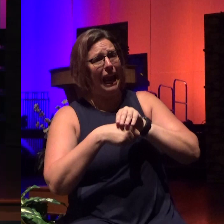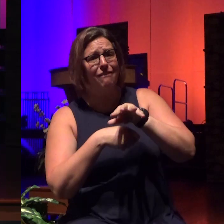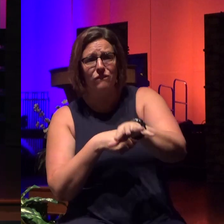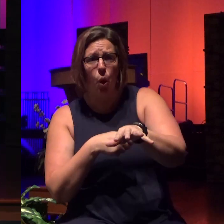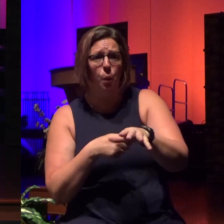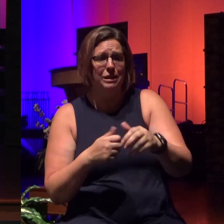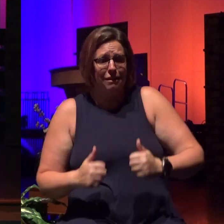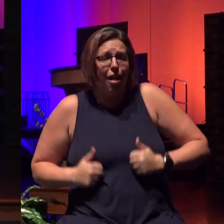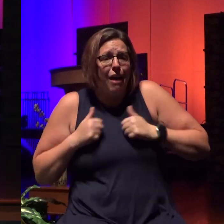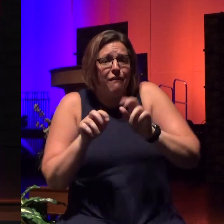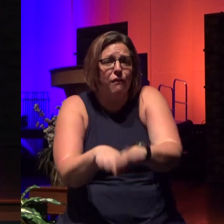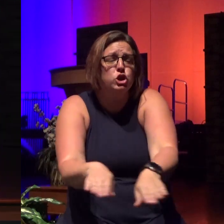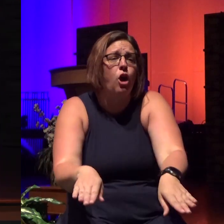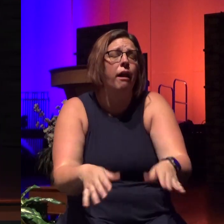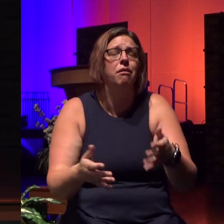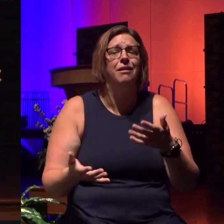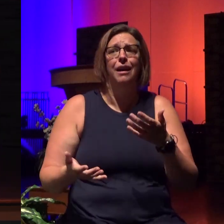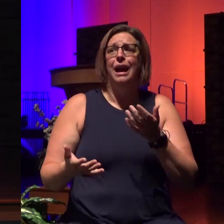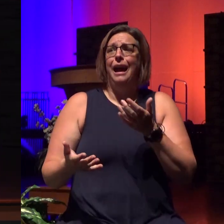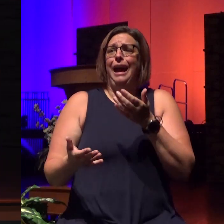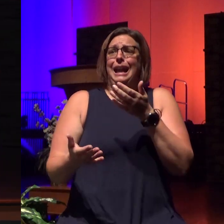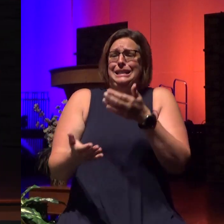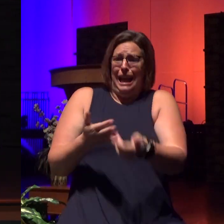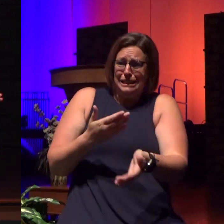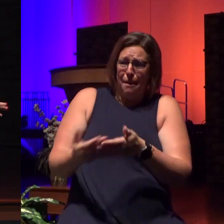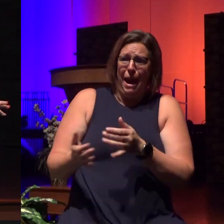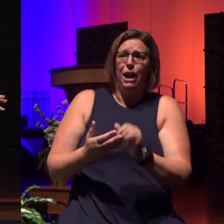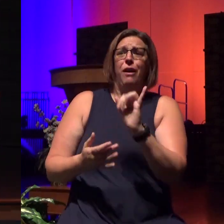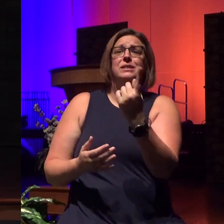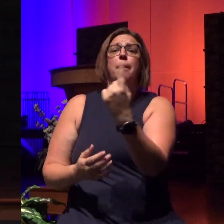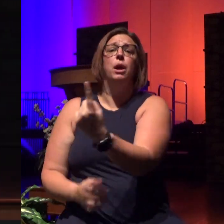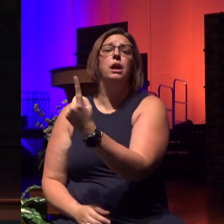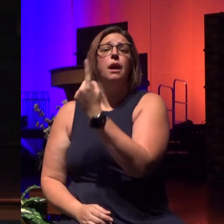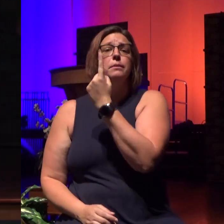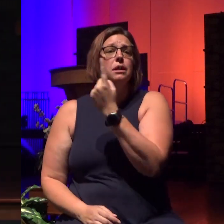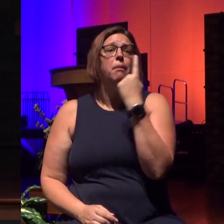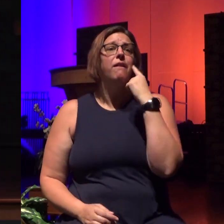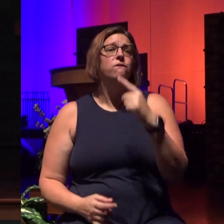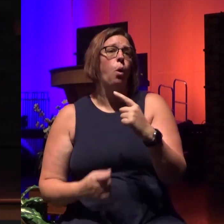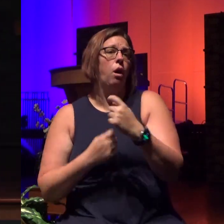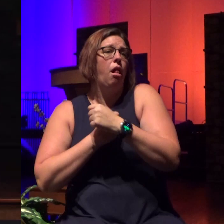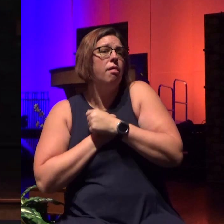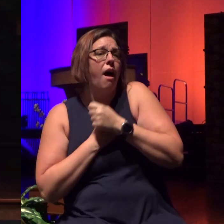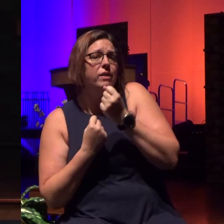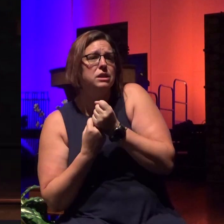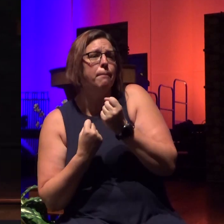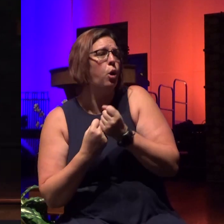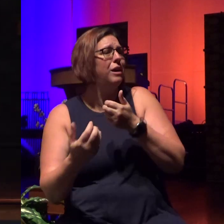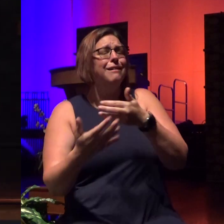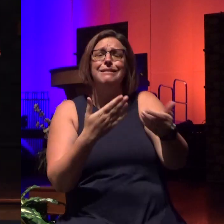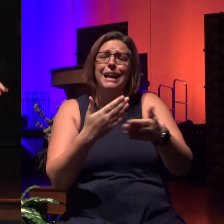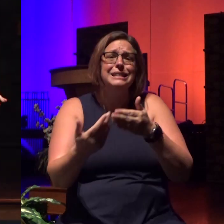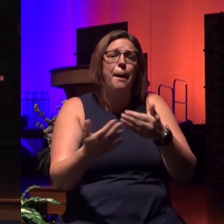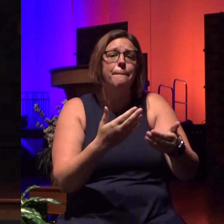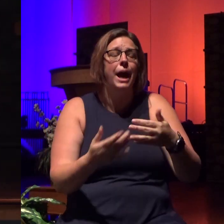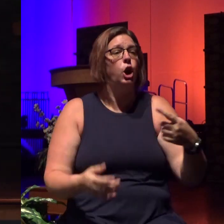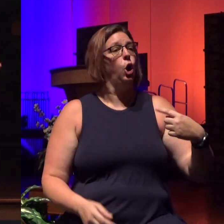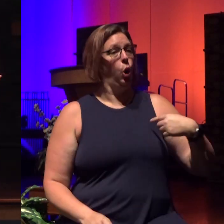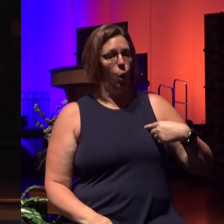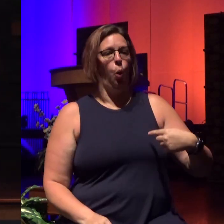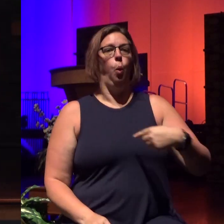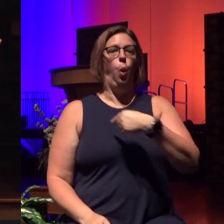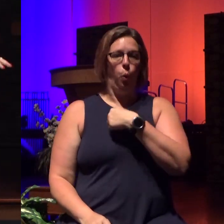of a child, or whether or not someone ever comes to you for love and support, we